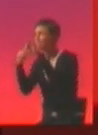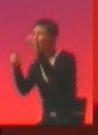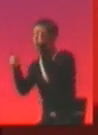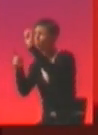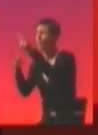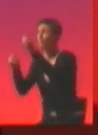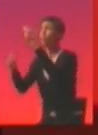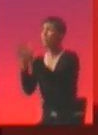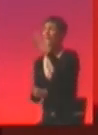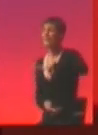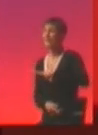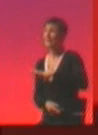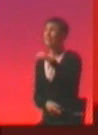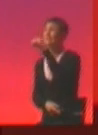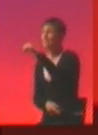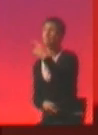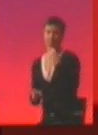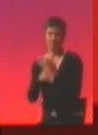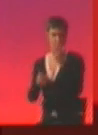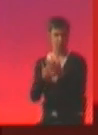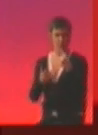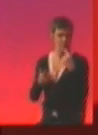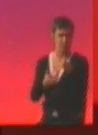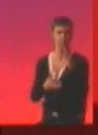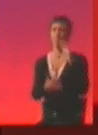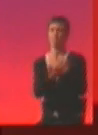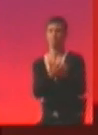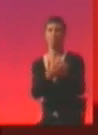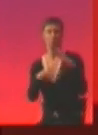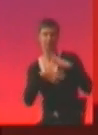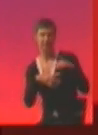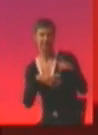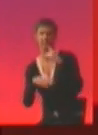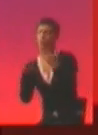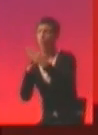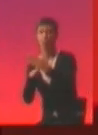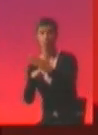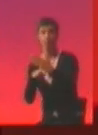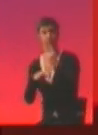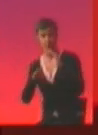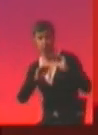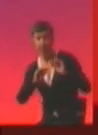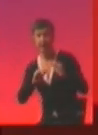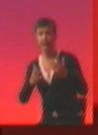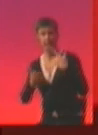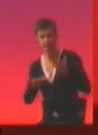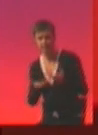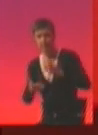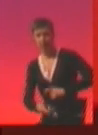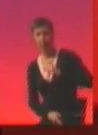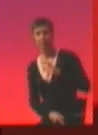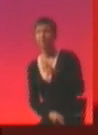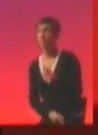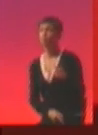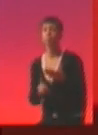they really need, and then I can make sure I get people ready for the job. She gets people training, she boosts their confidence. She